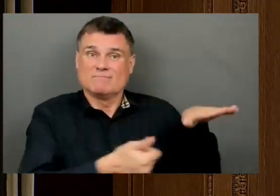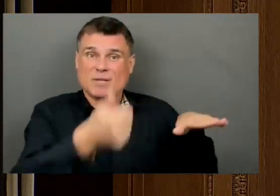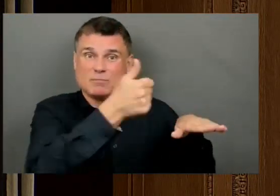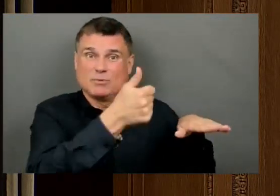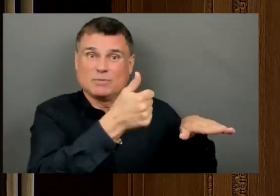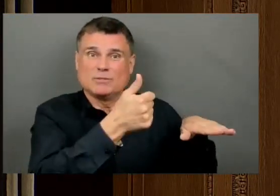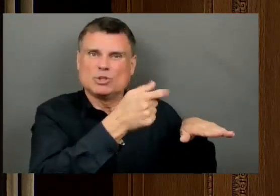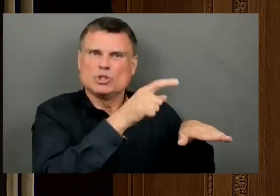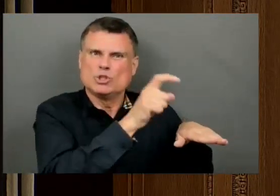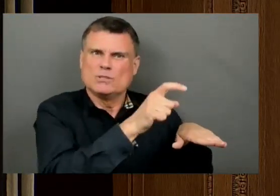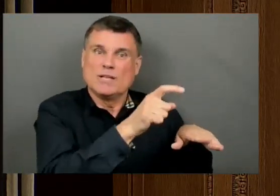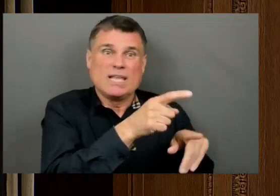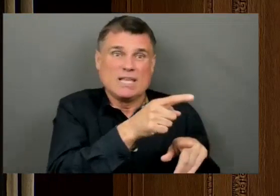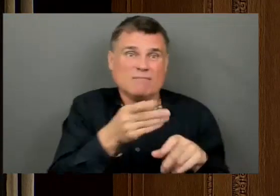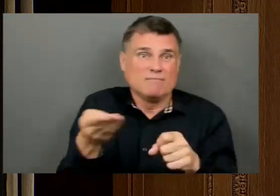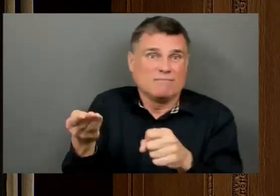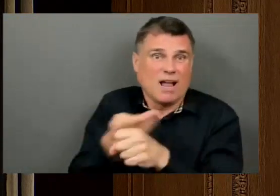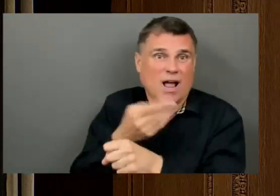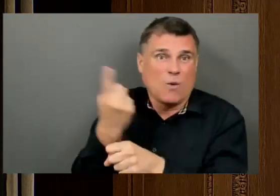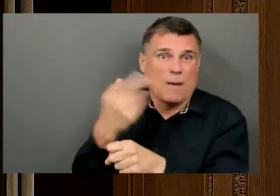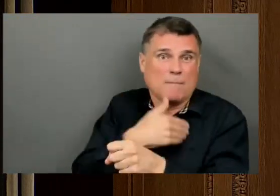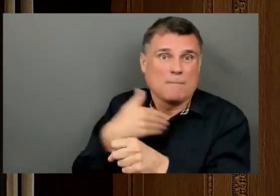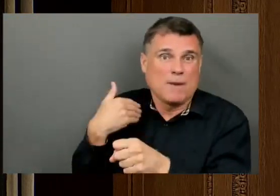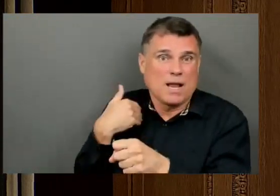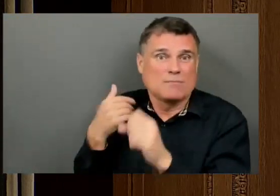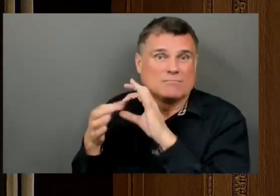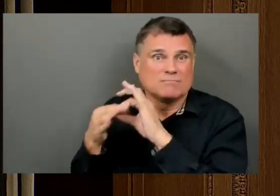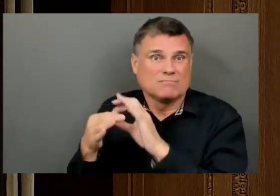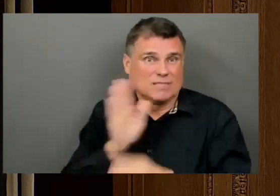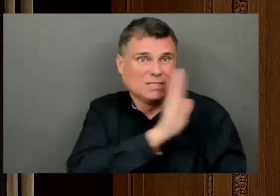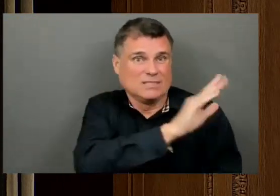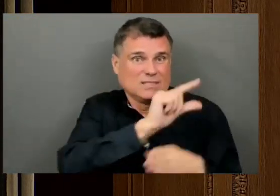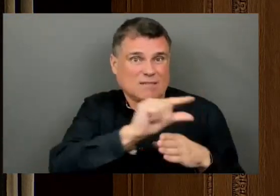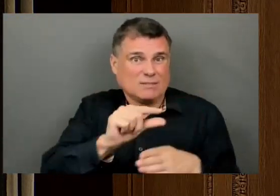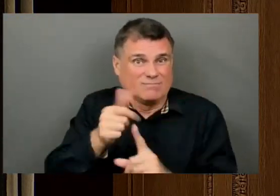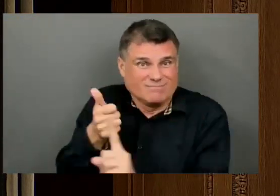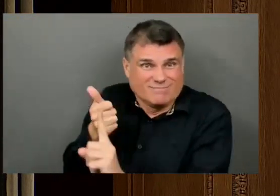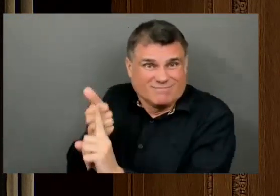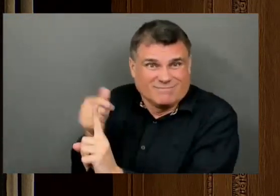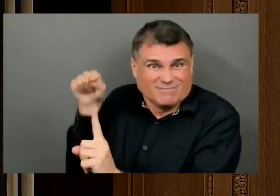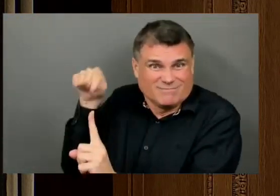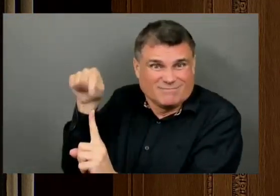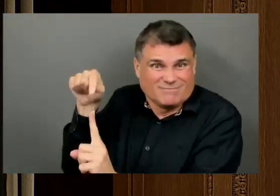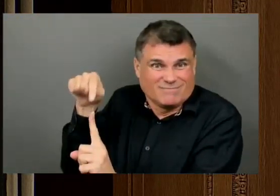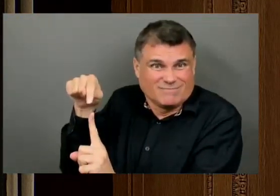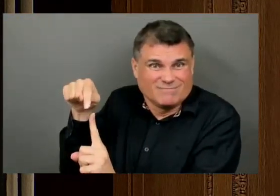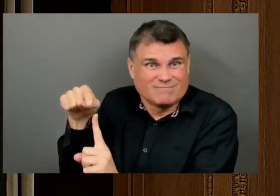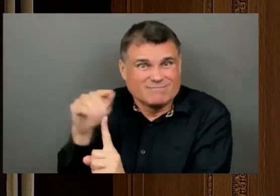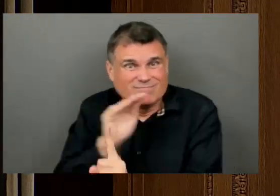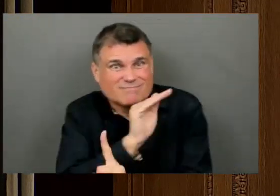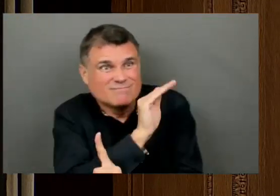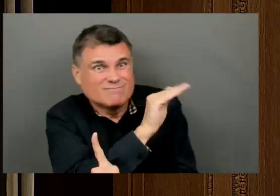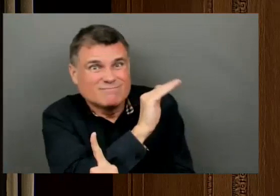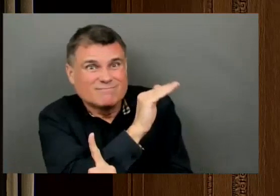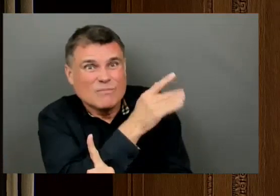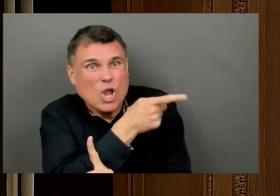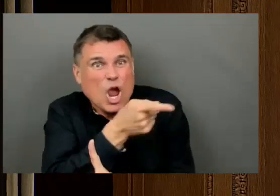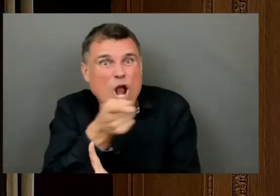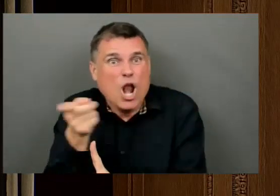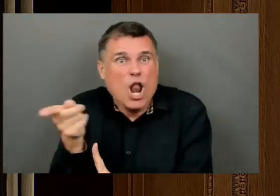of anti-Semitism and making demands that something be done about it.